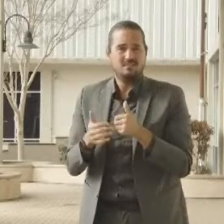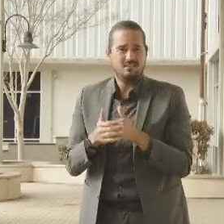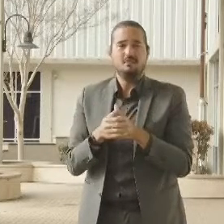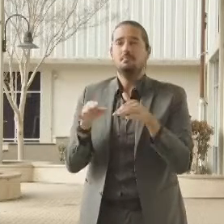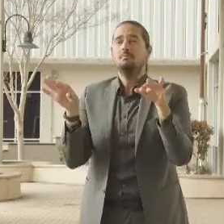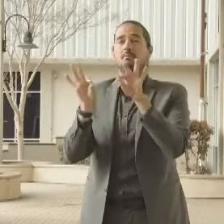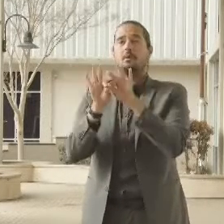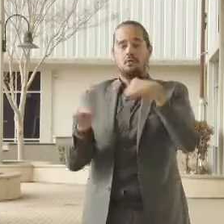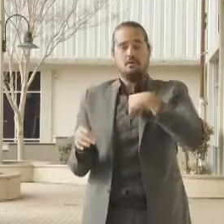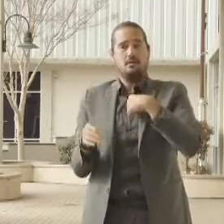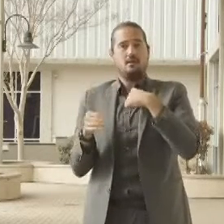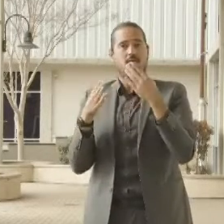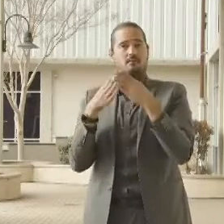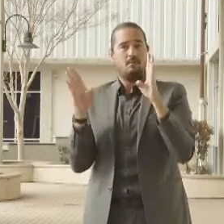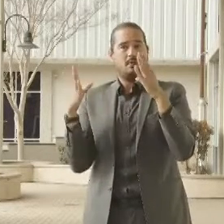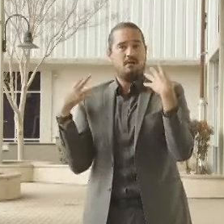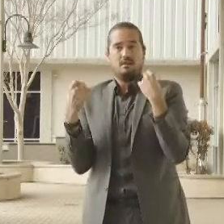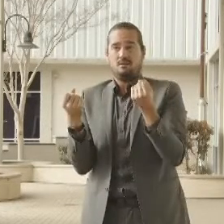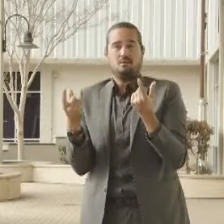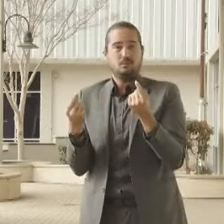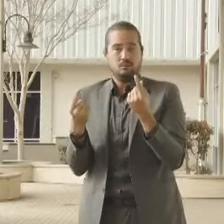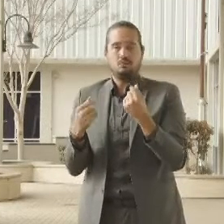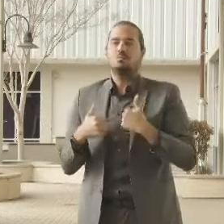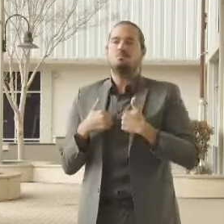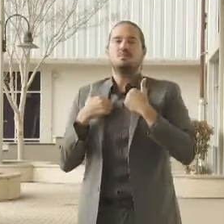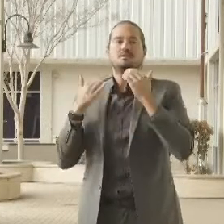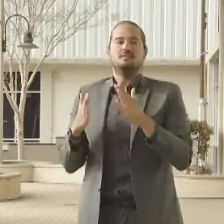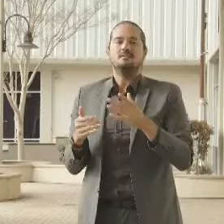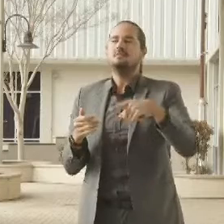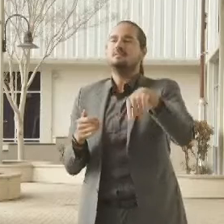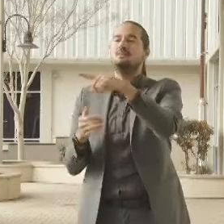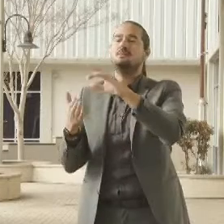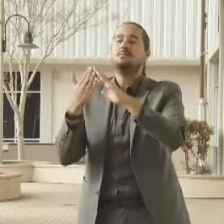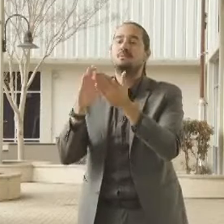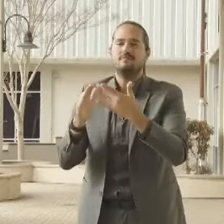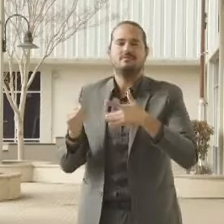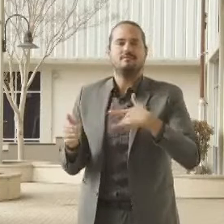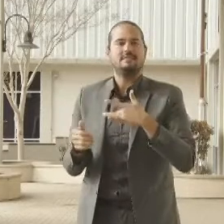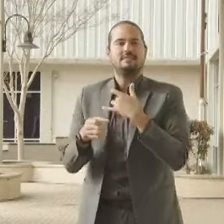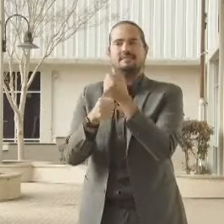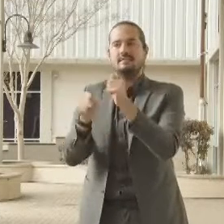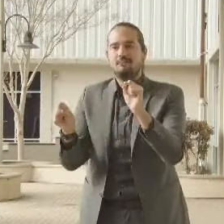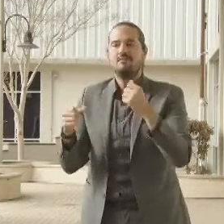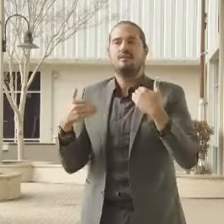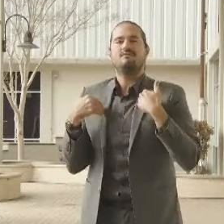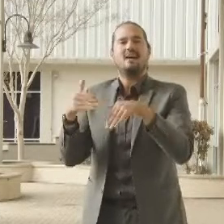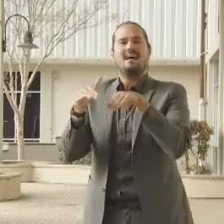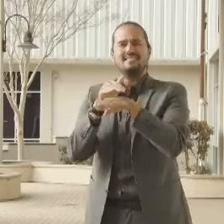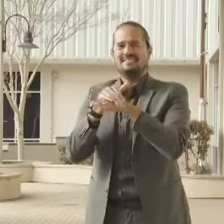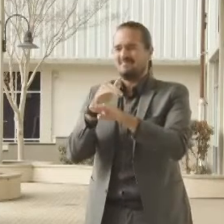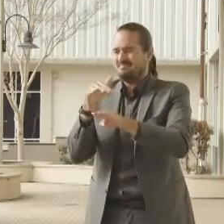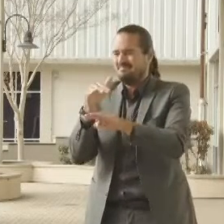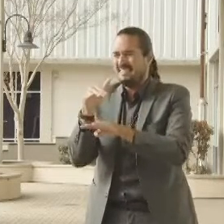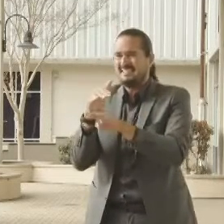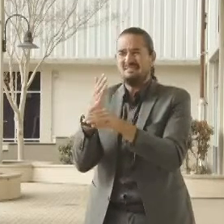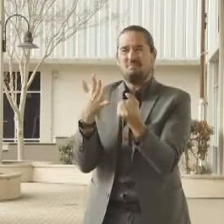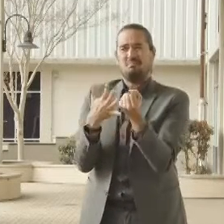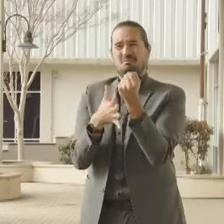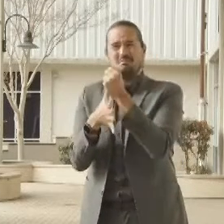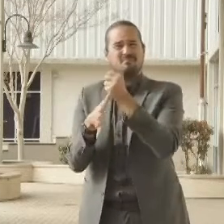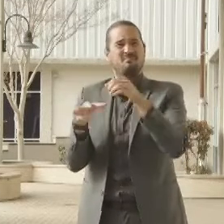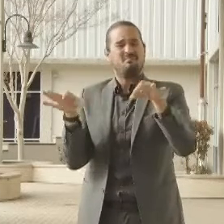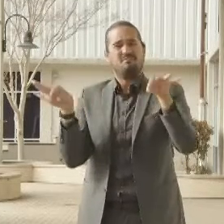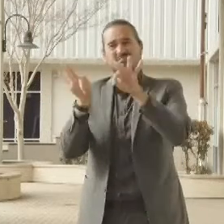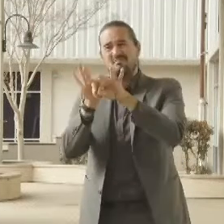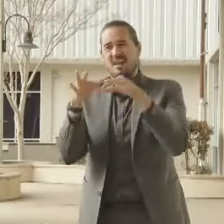that residents in our community have access to basic primary care that they deserve and need, and